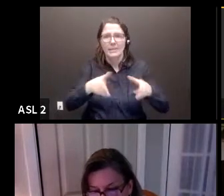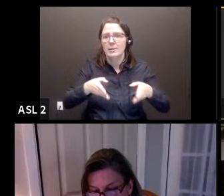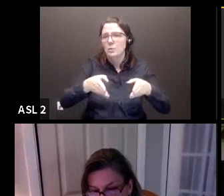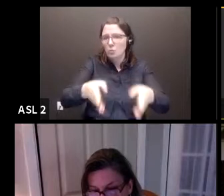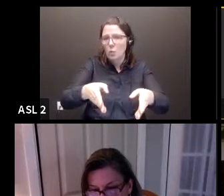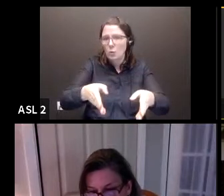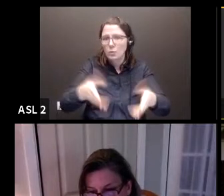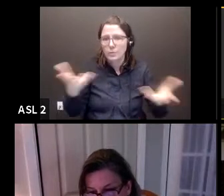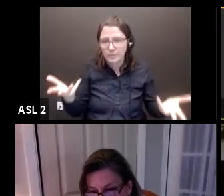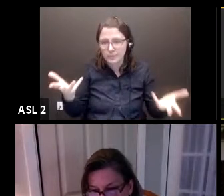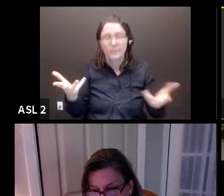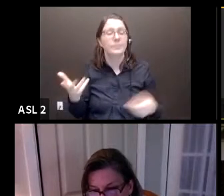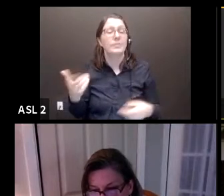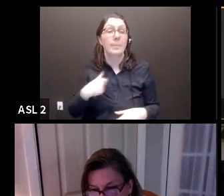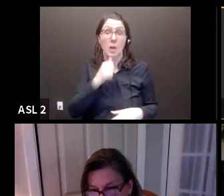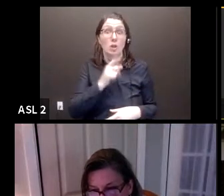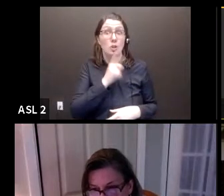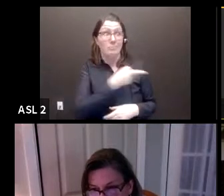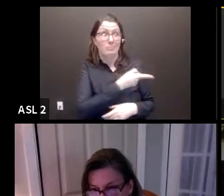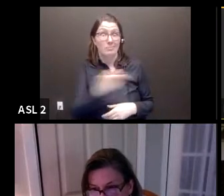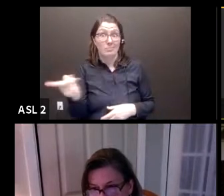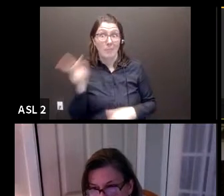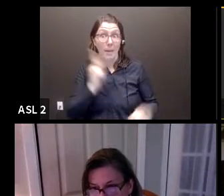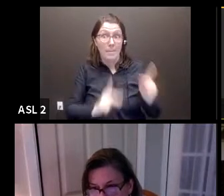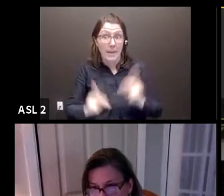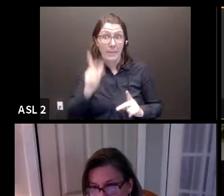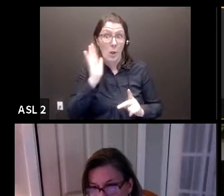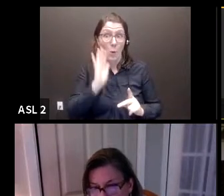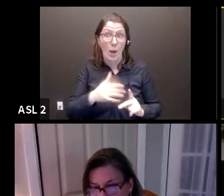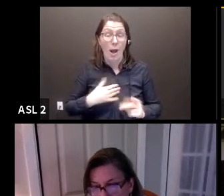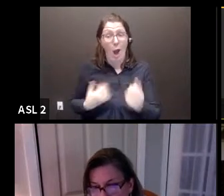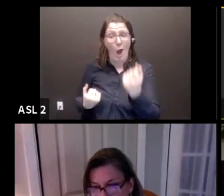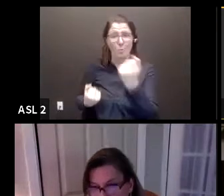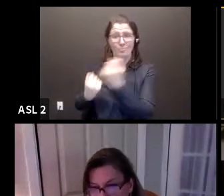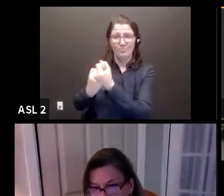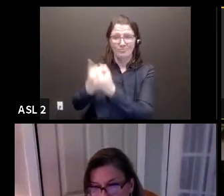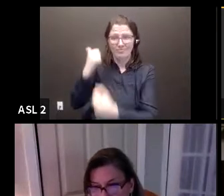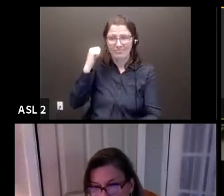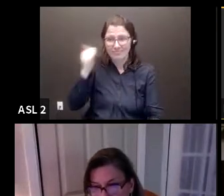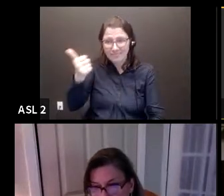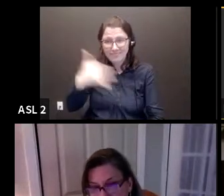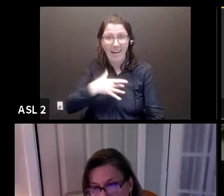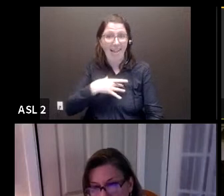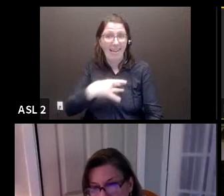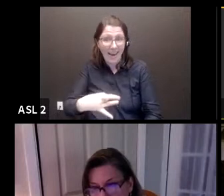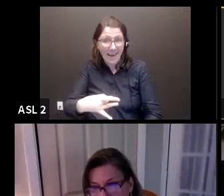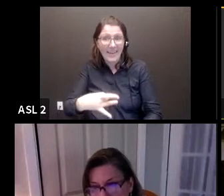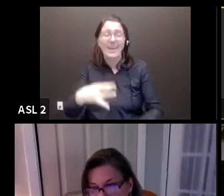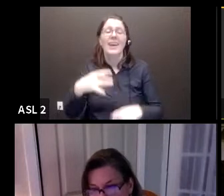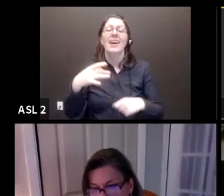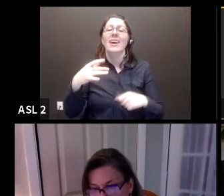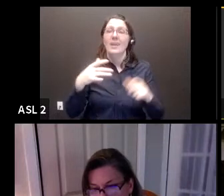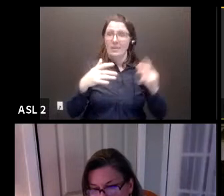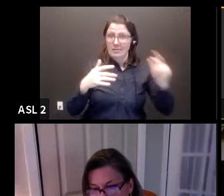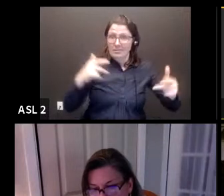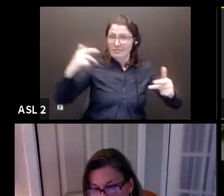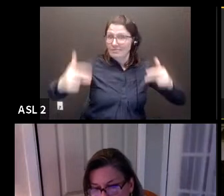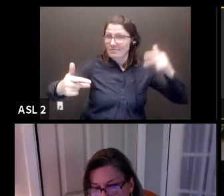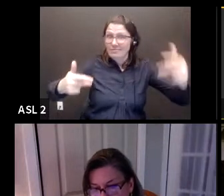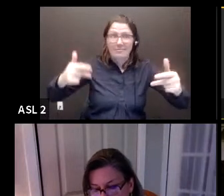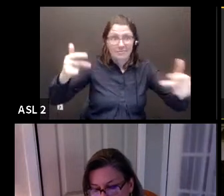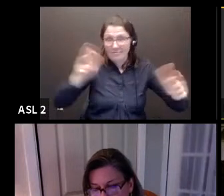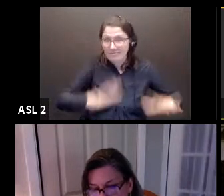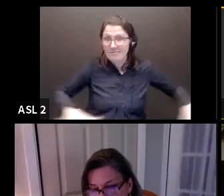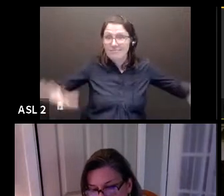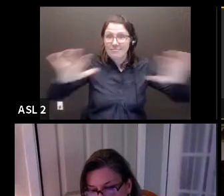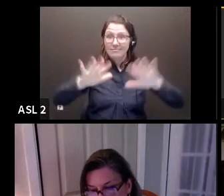what the public tolerance is however for um rolling them out in a much more broader context and so we're going